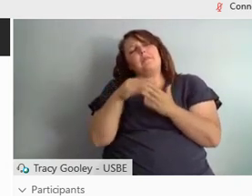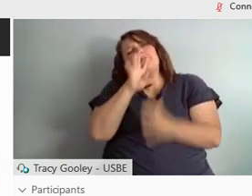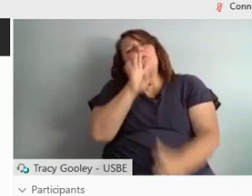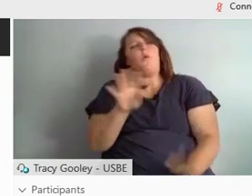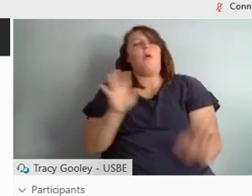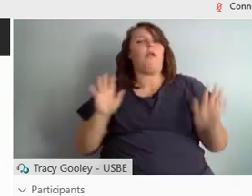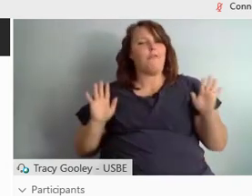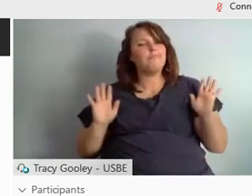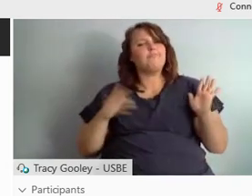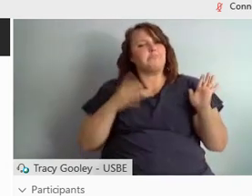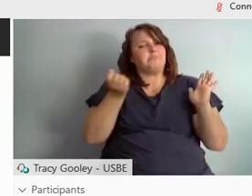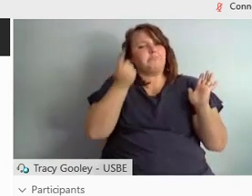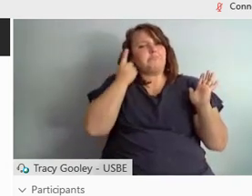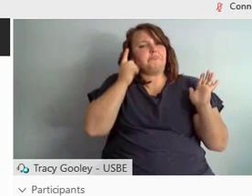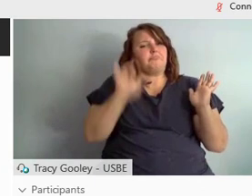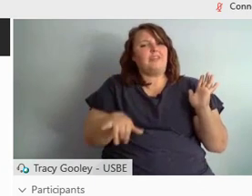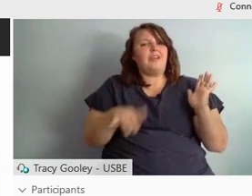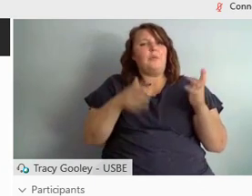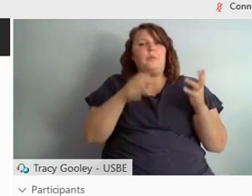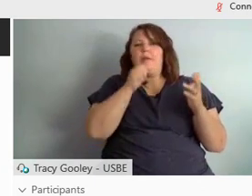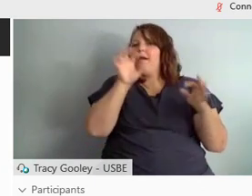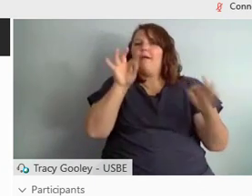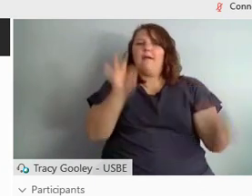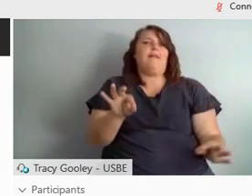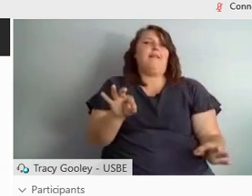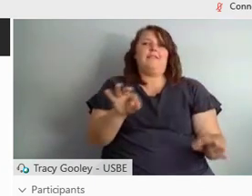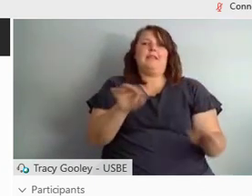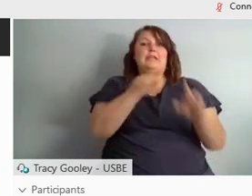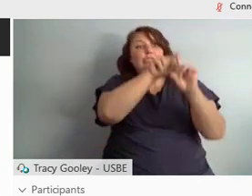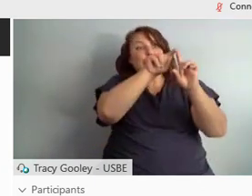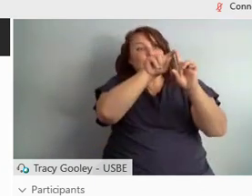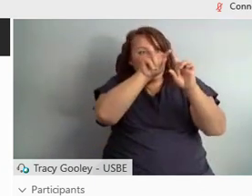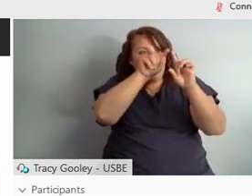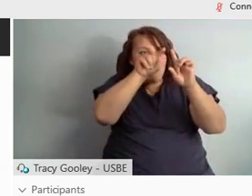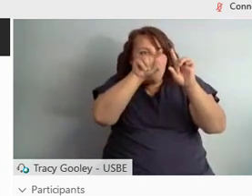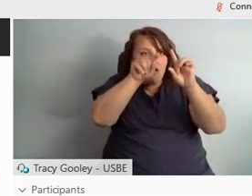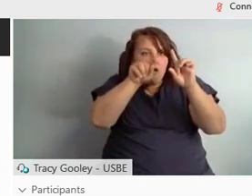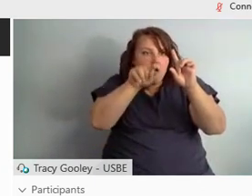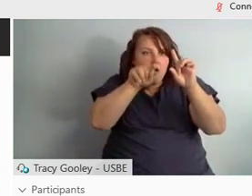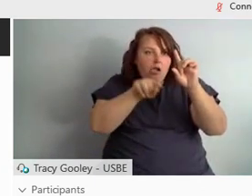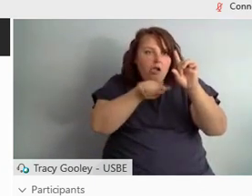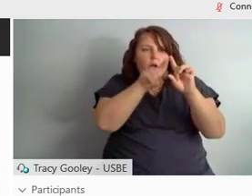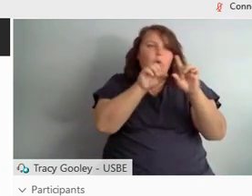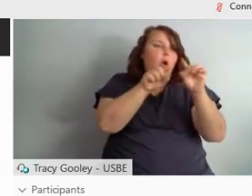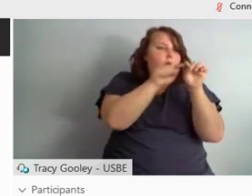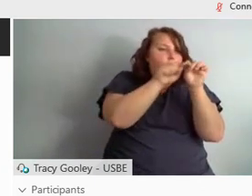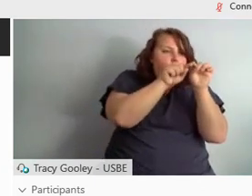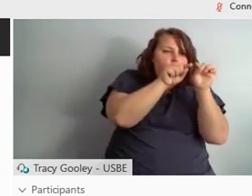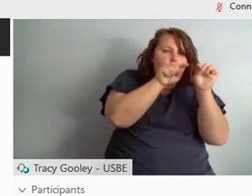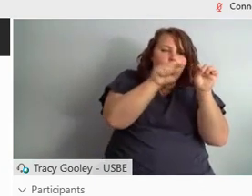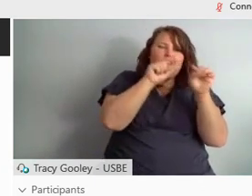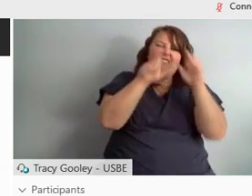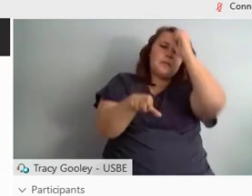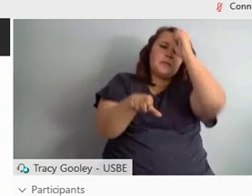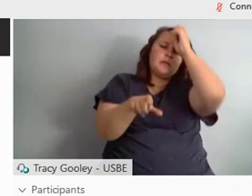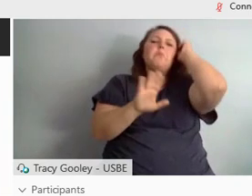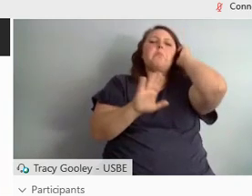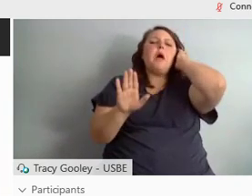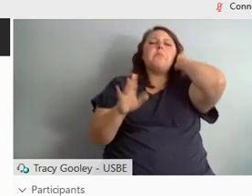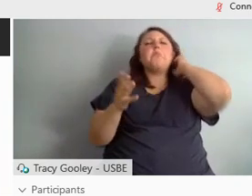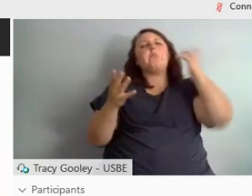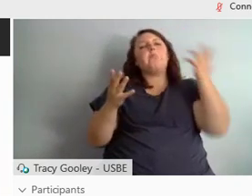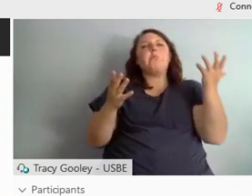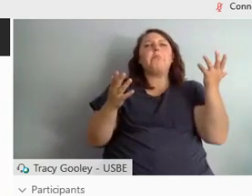your 4-year-old children, and we don't expect them to draw a perfectly straight horizontal line. So long as